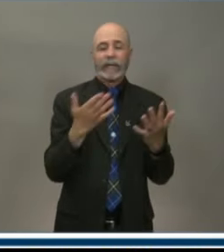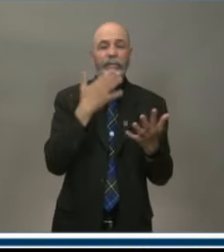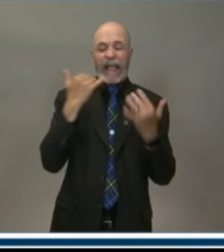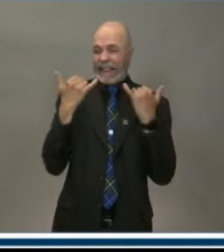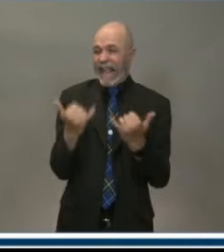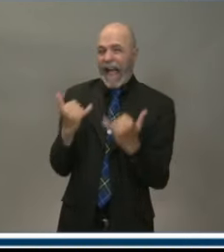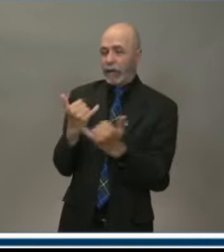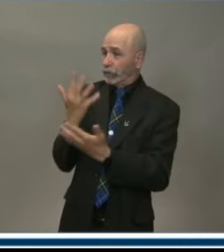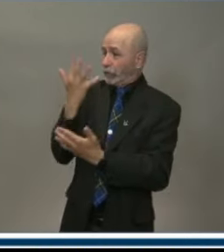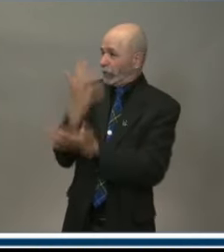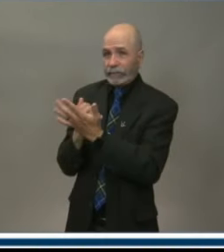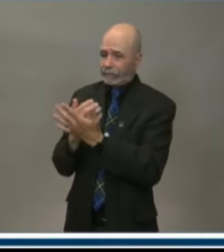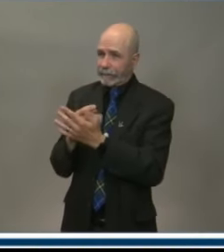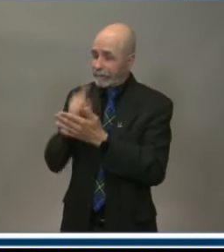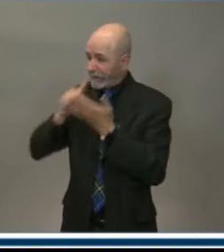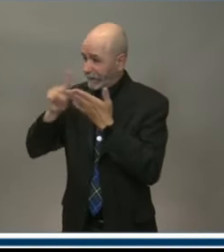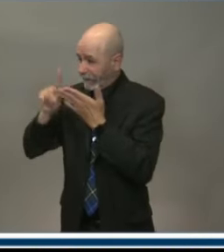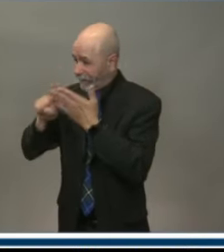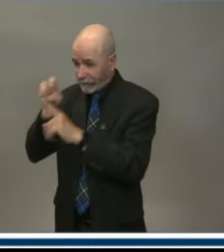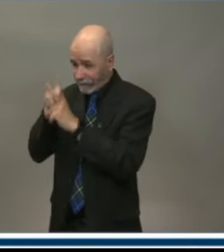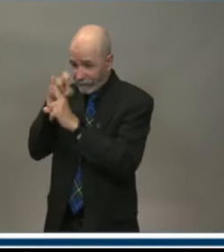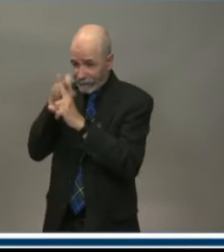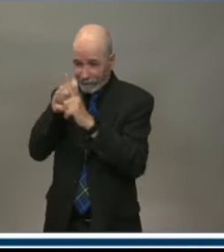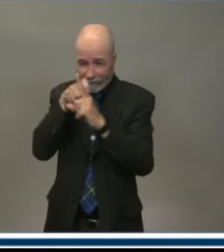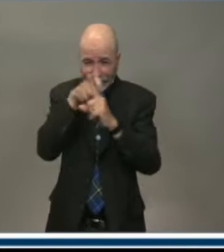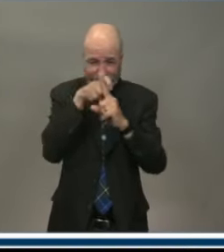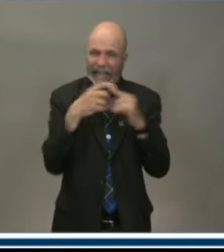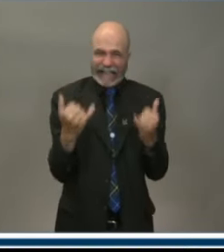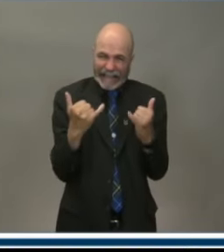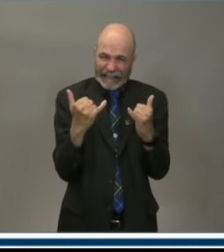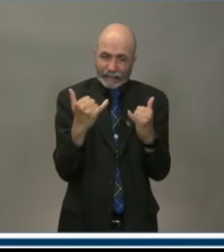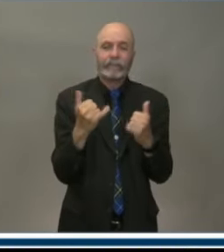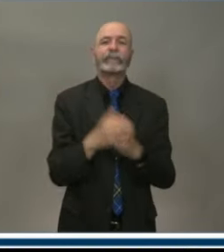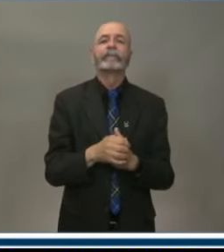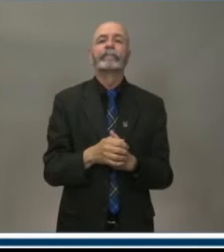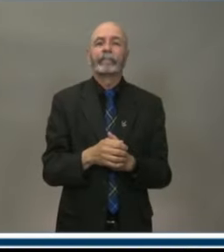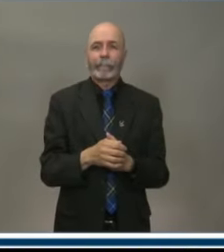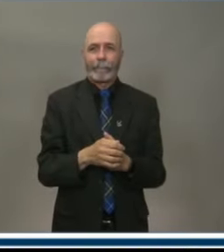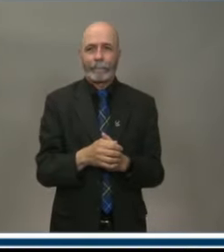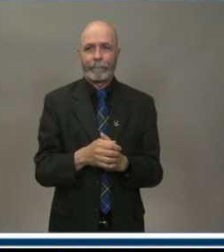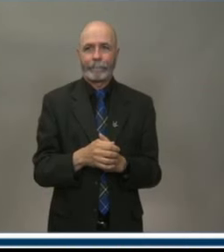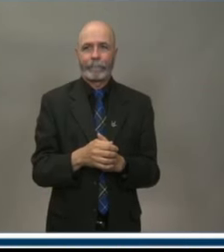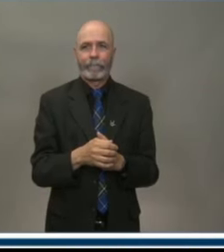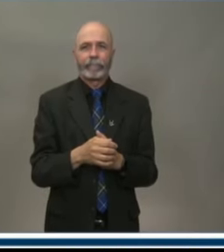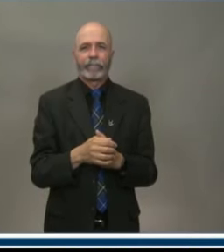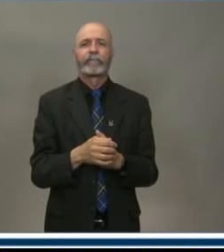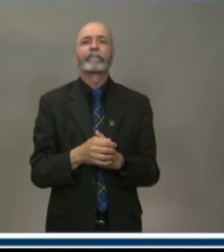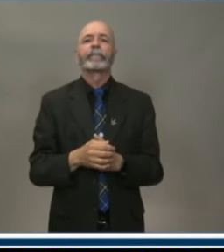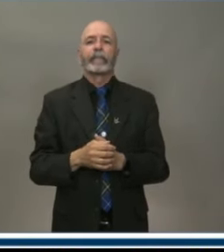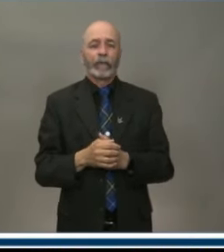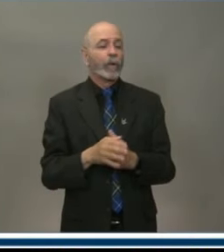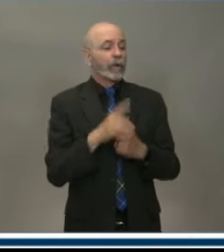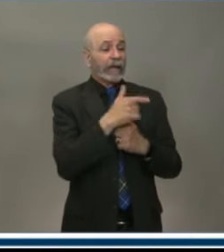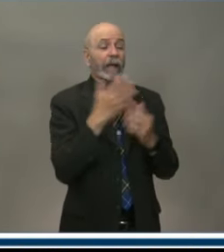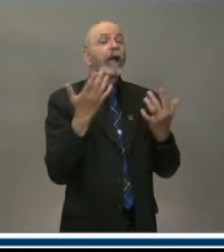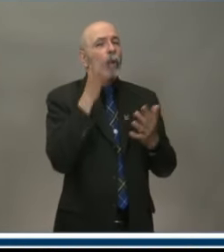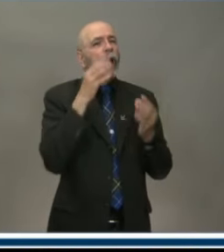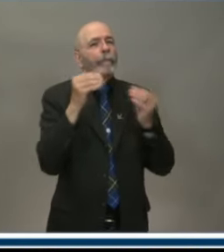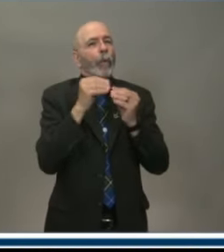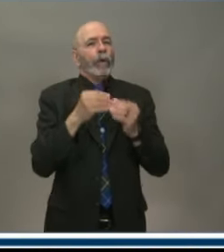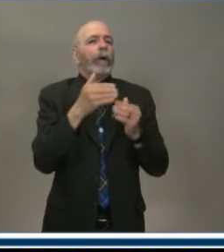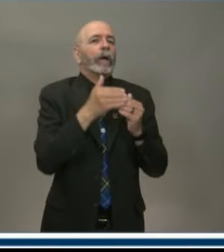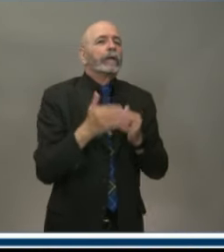That's why we still have and will continue to have robust access to testing, lots of lab capacity. It's